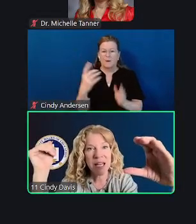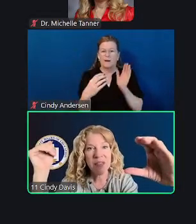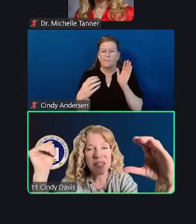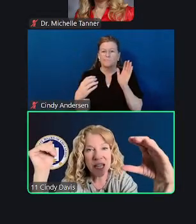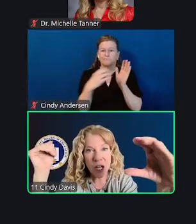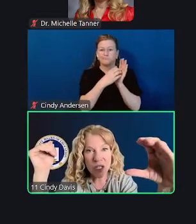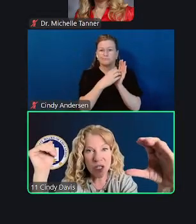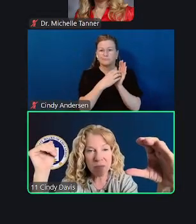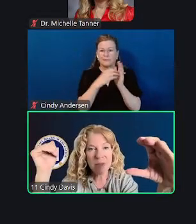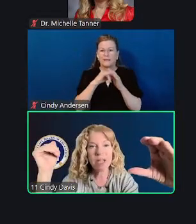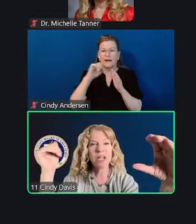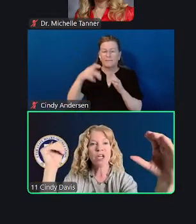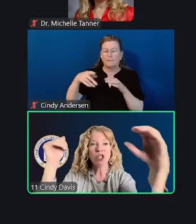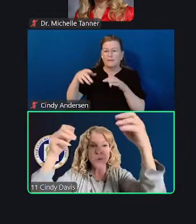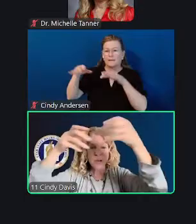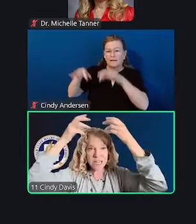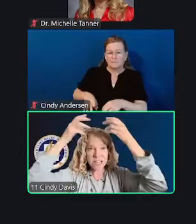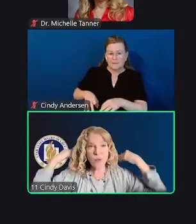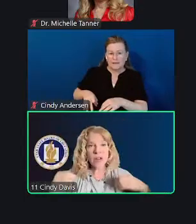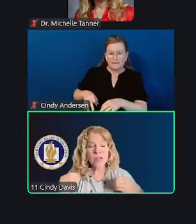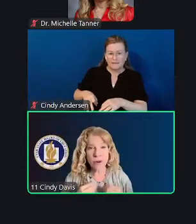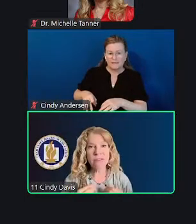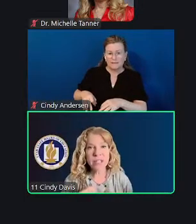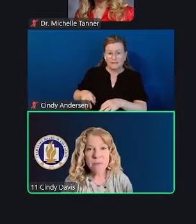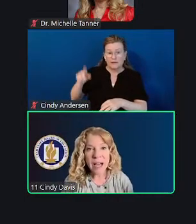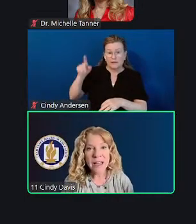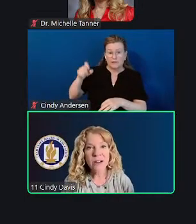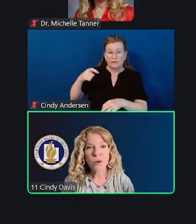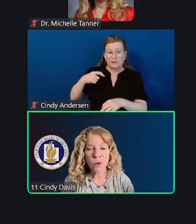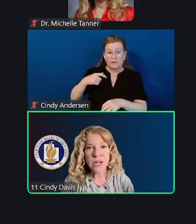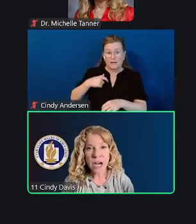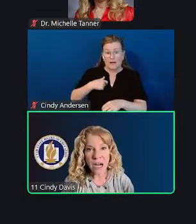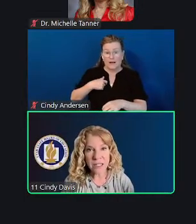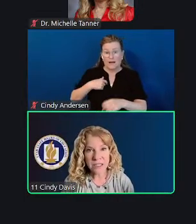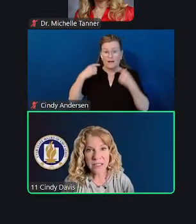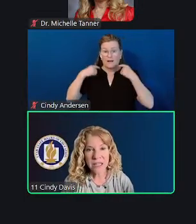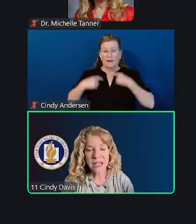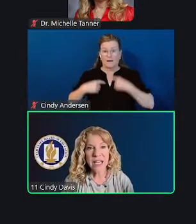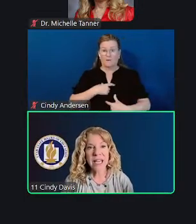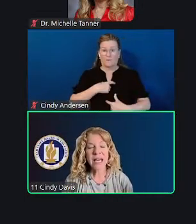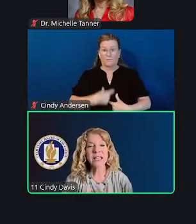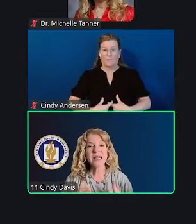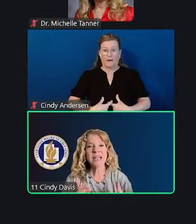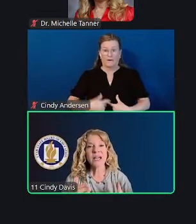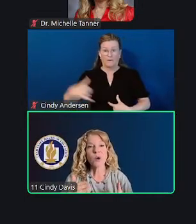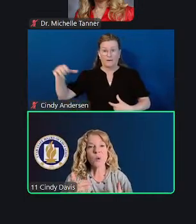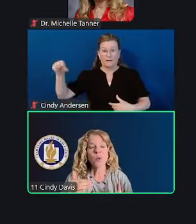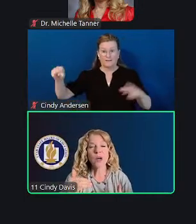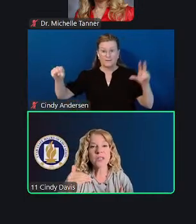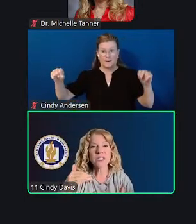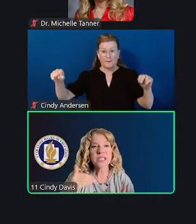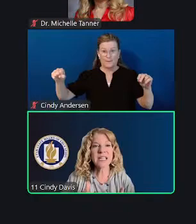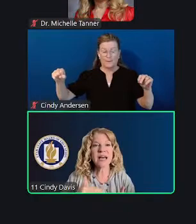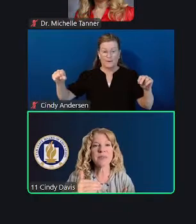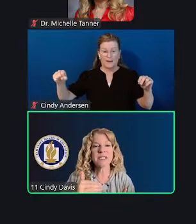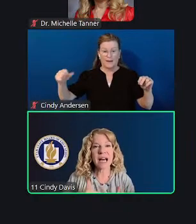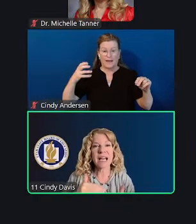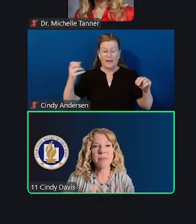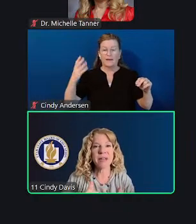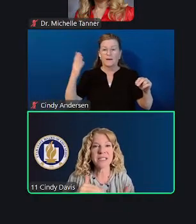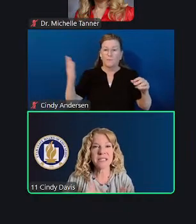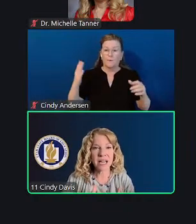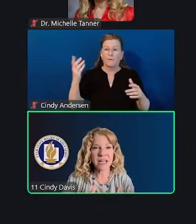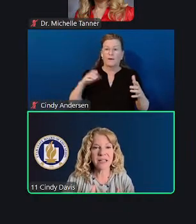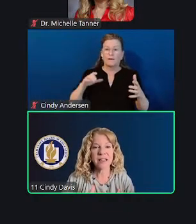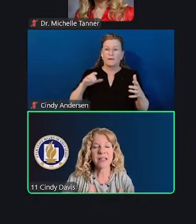IEP that tells them, do I need to wear the traveling mic or not? And what are the steps